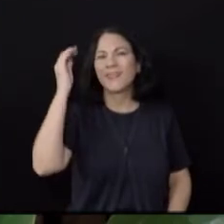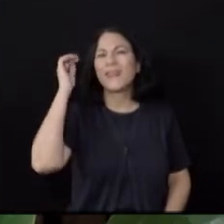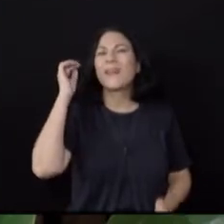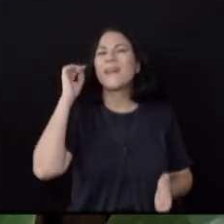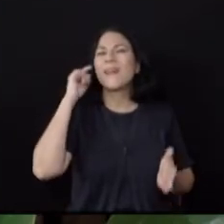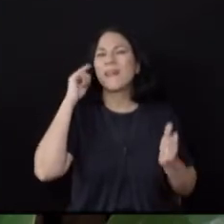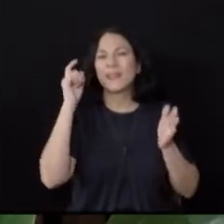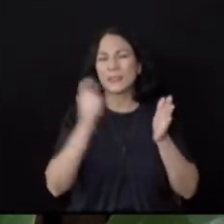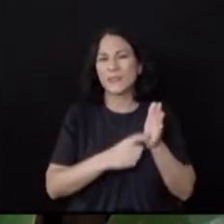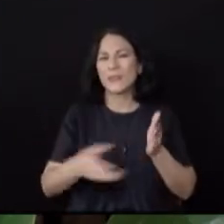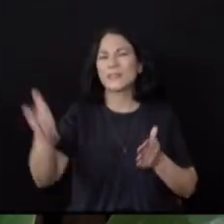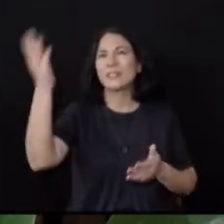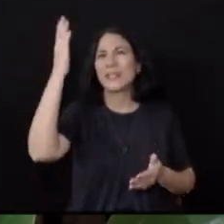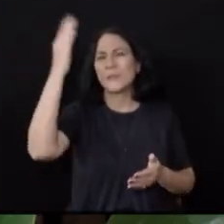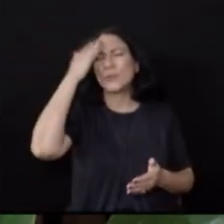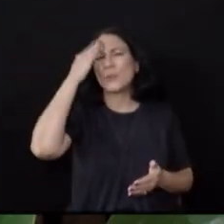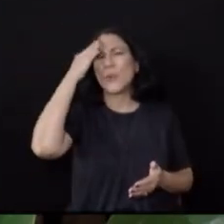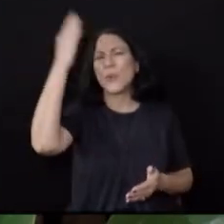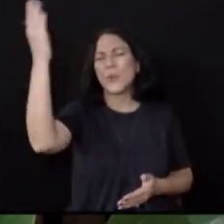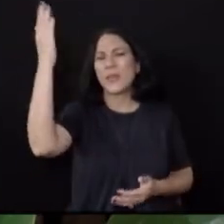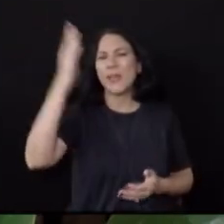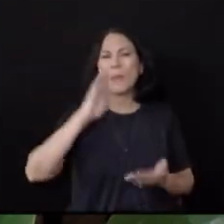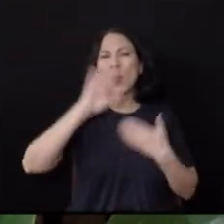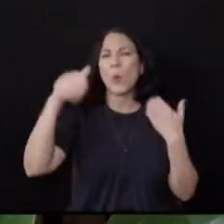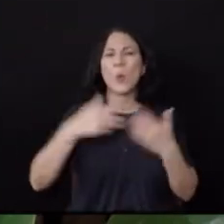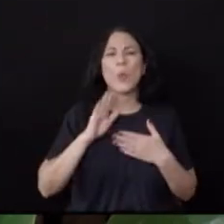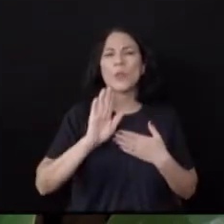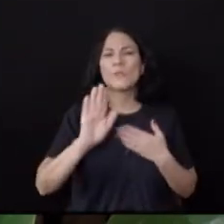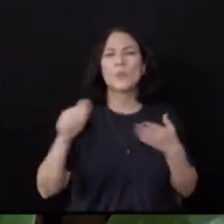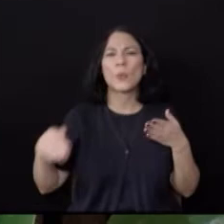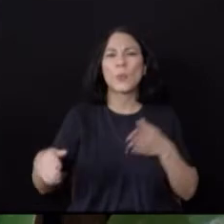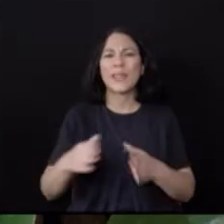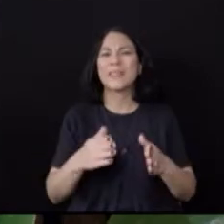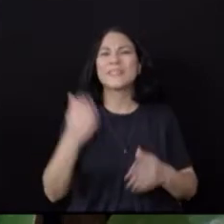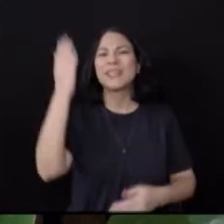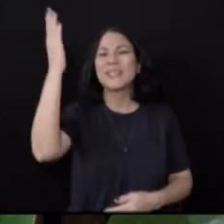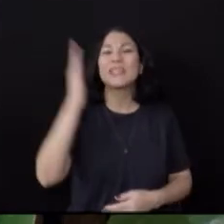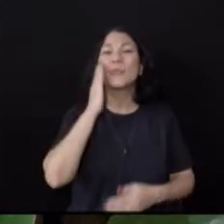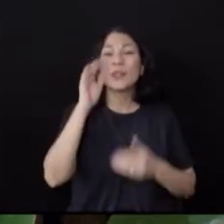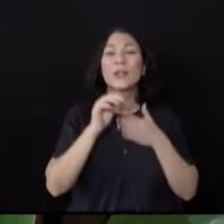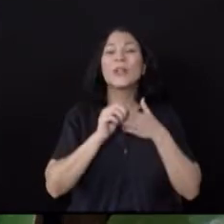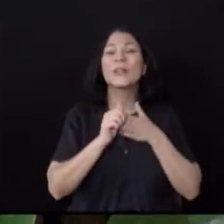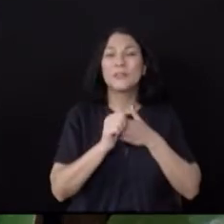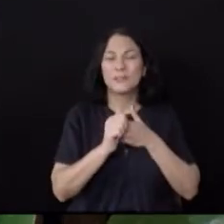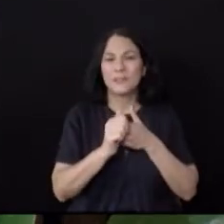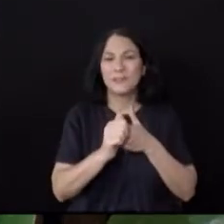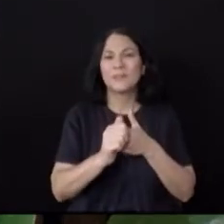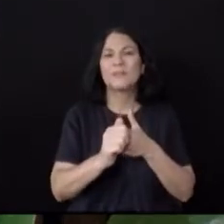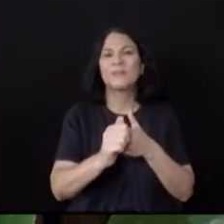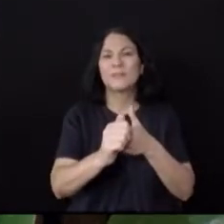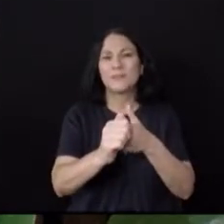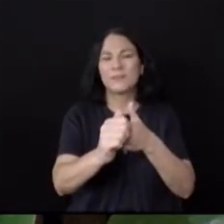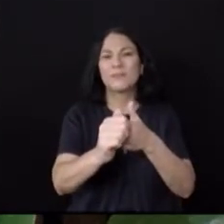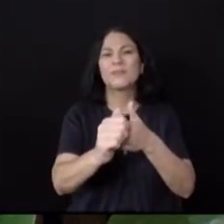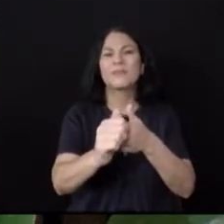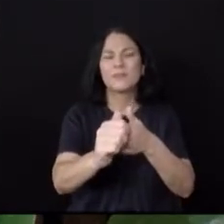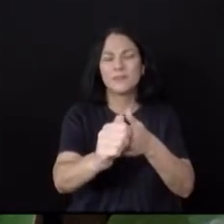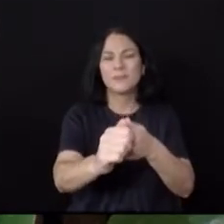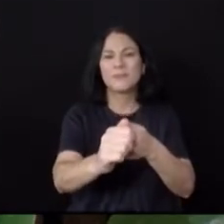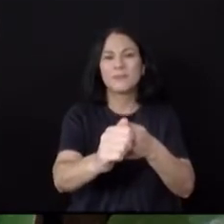Acknowledge him, know him in all your ways, and he will direct your